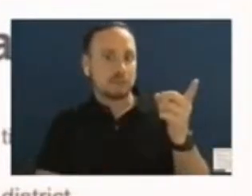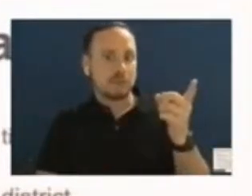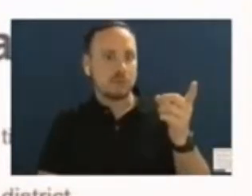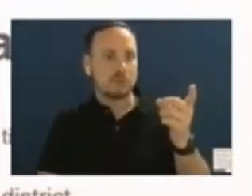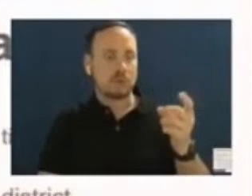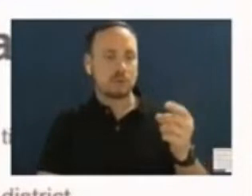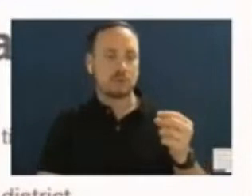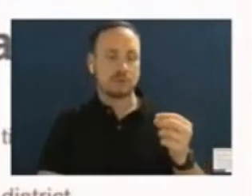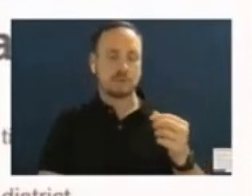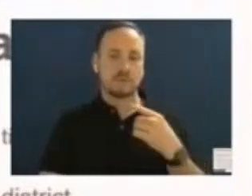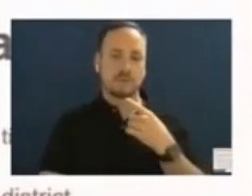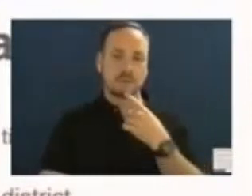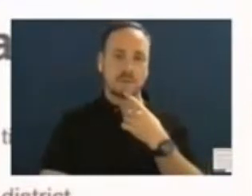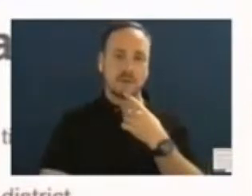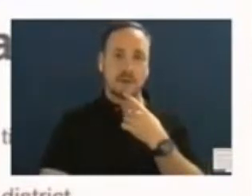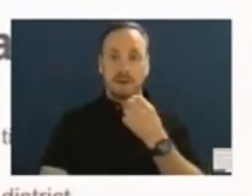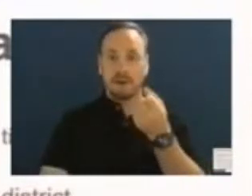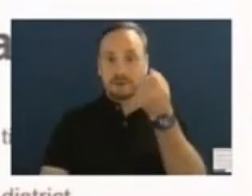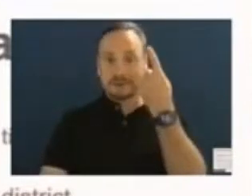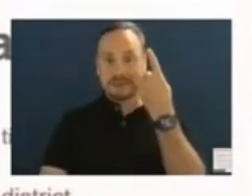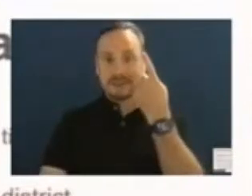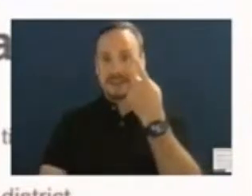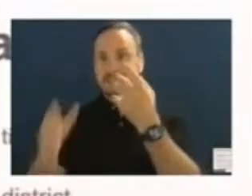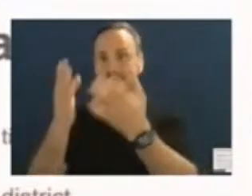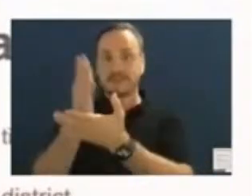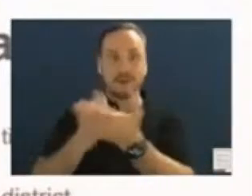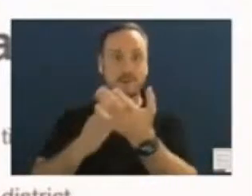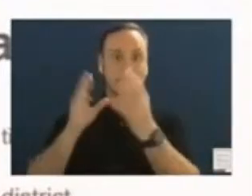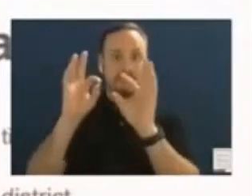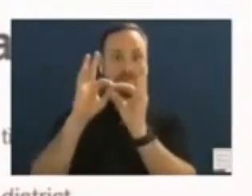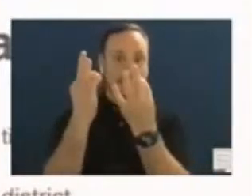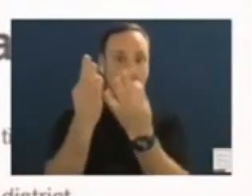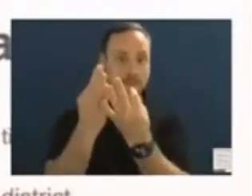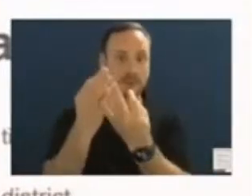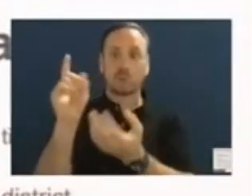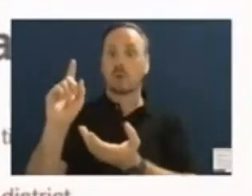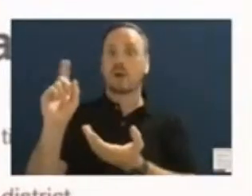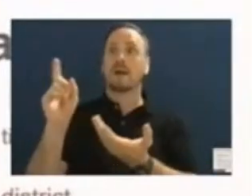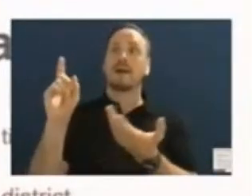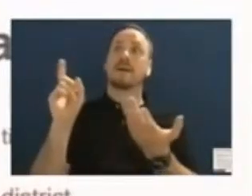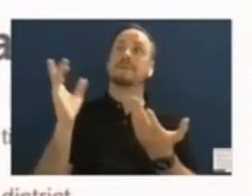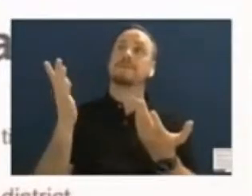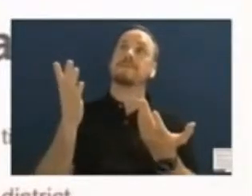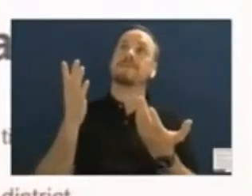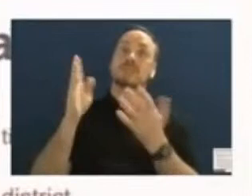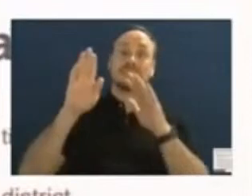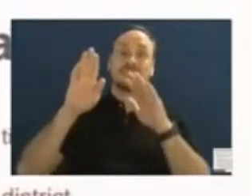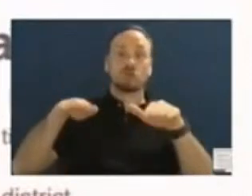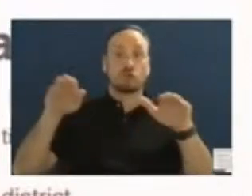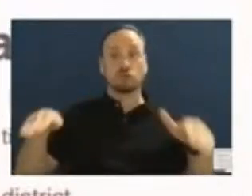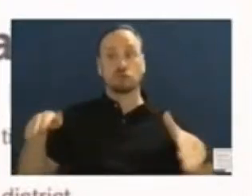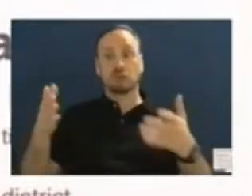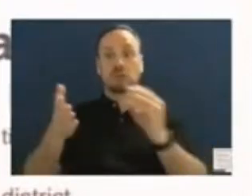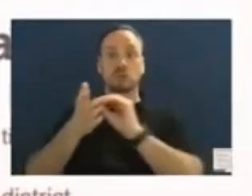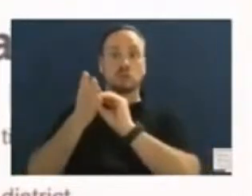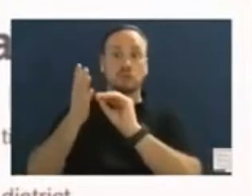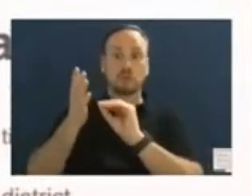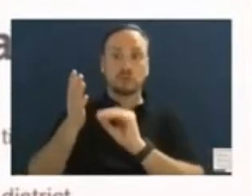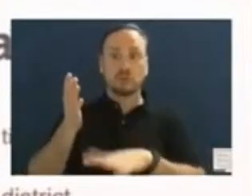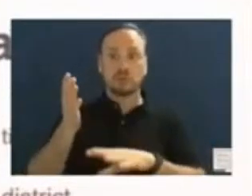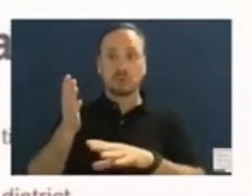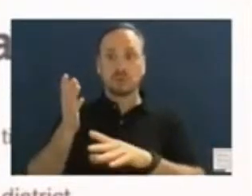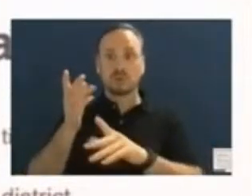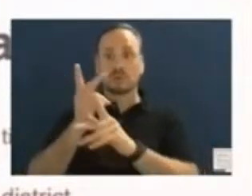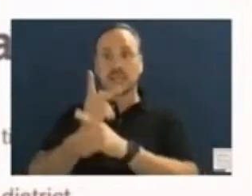Mecklenburg County is different. We know that we have some families where our children or our students are taking care of some of their